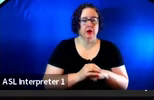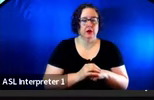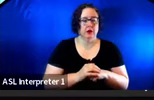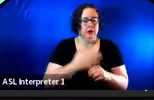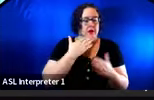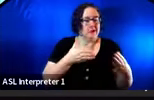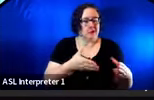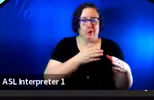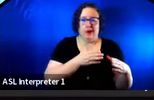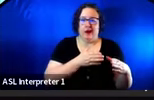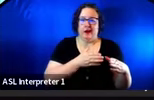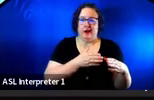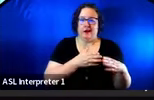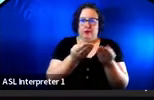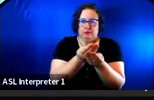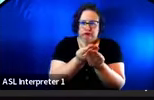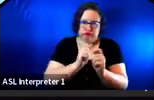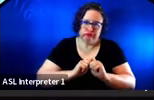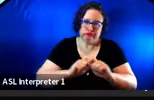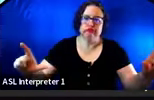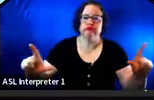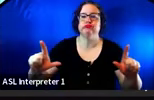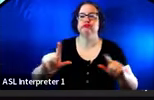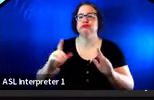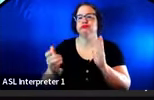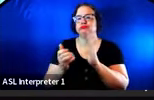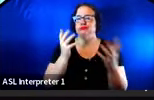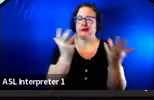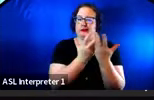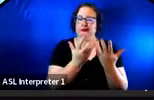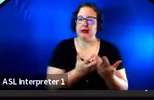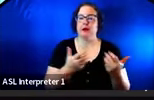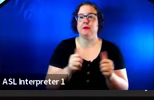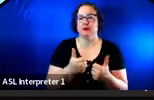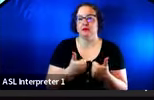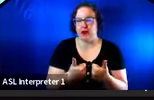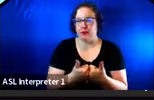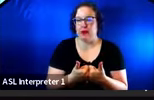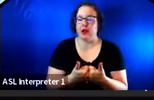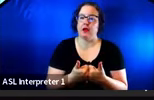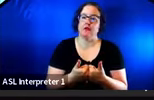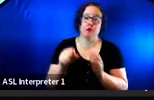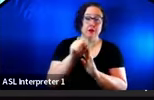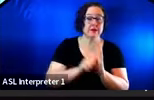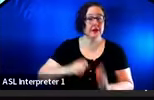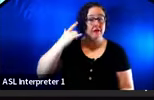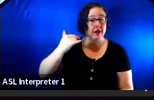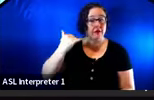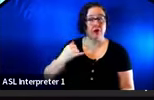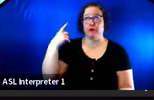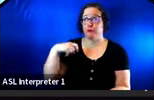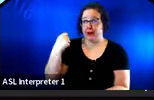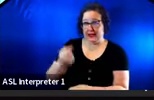way to bring adaptive gaming to the state of California for about a year now or a little more so. As part of the Powered by